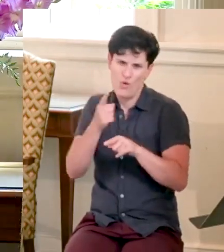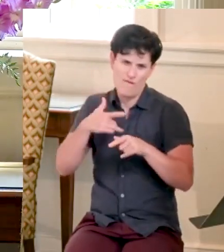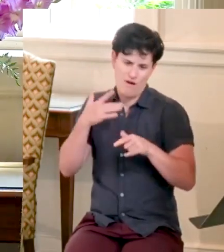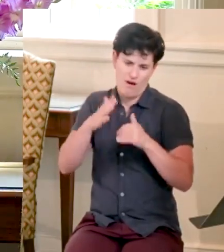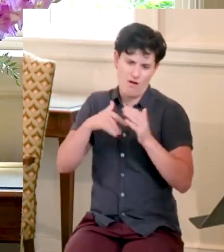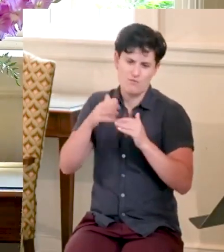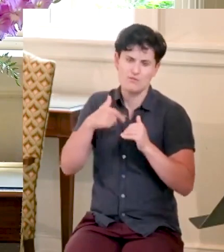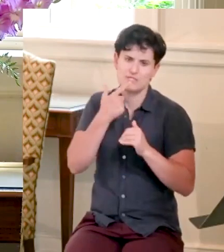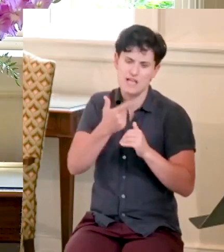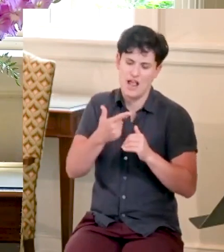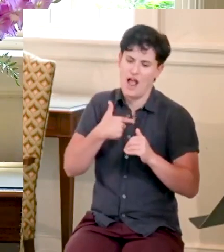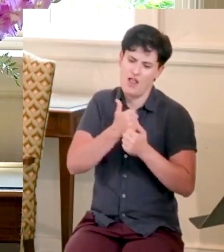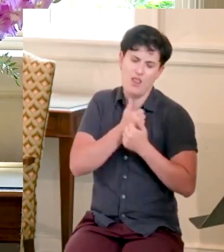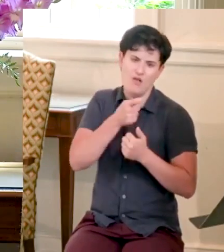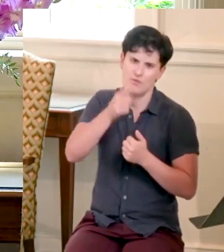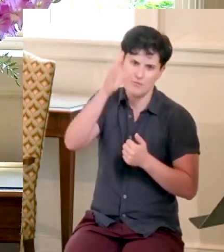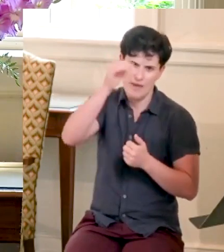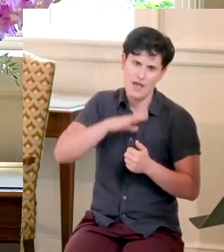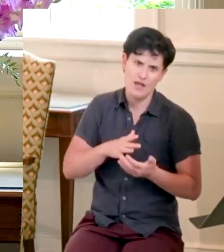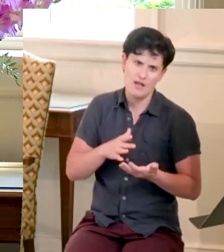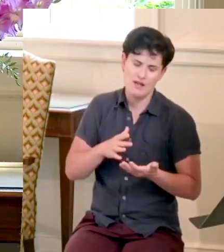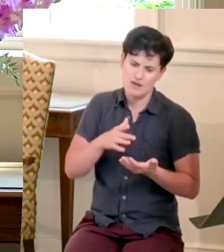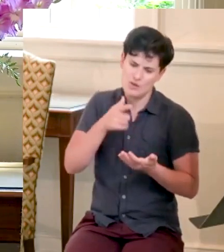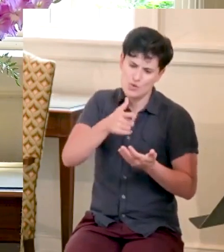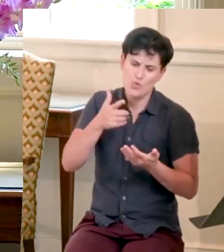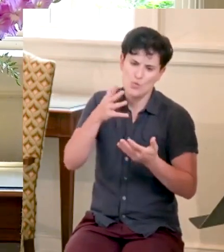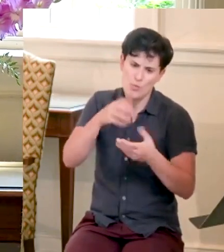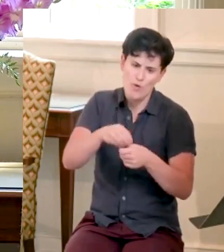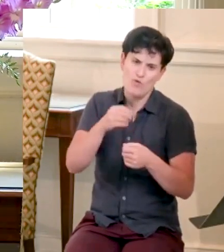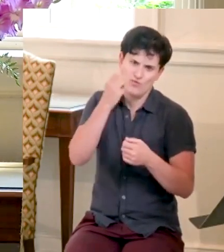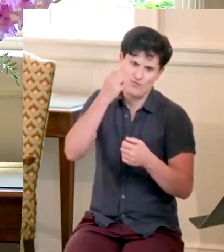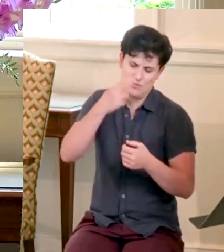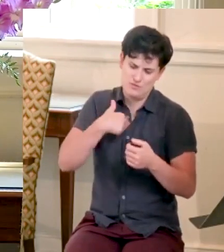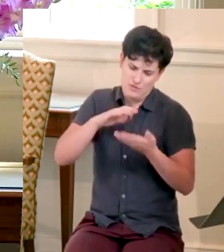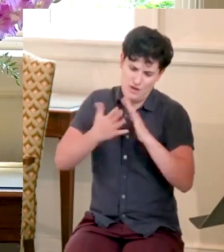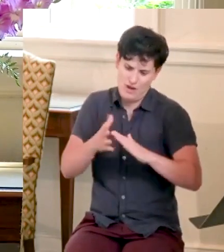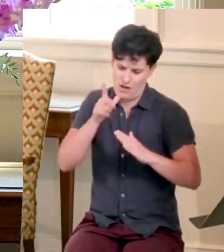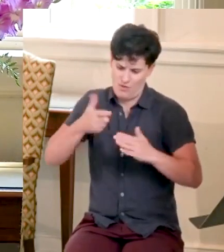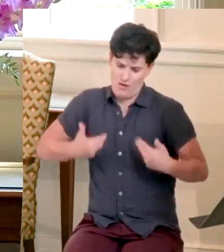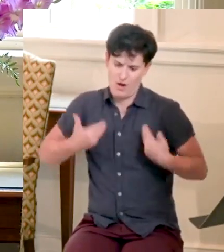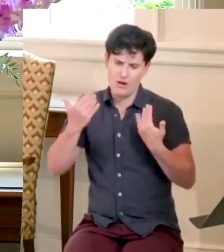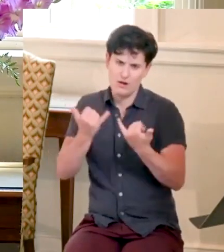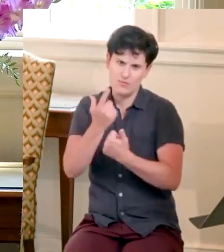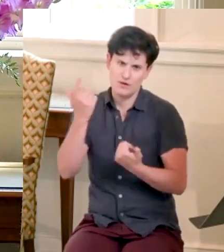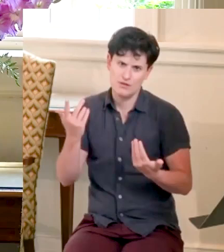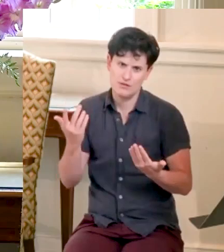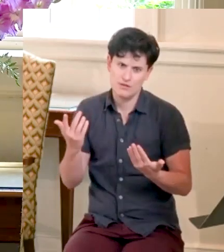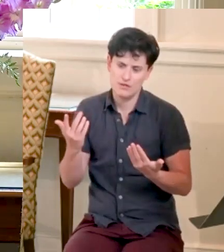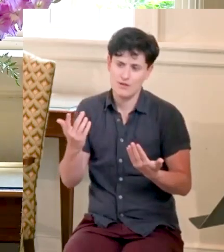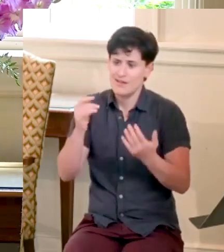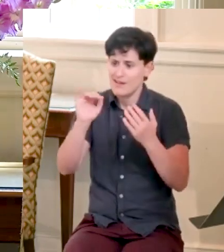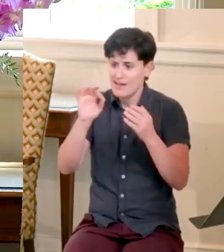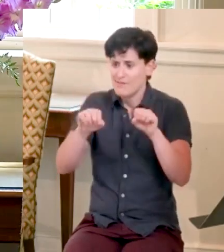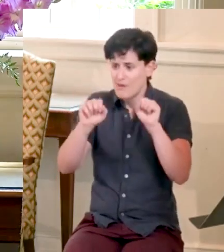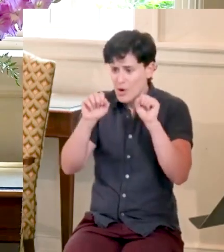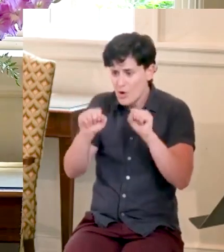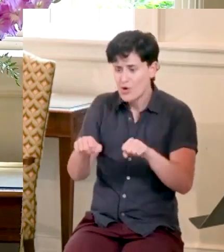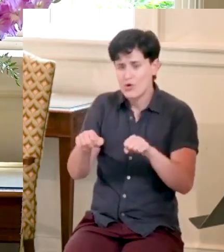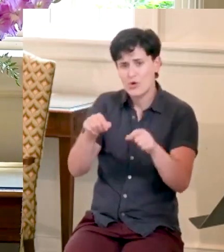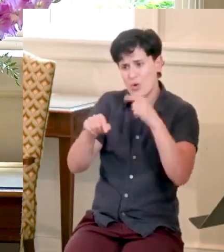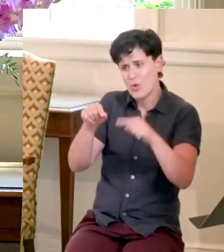man. You're part of the reason I became who I am today. If I could go